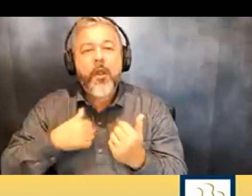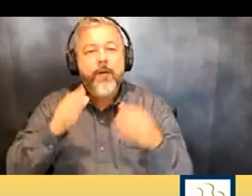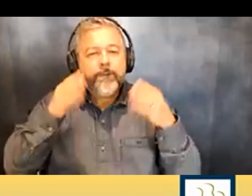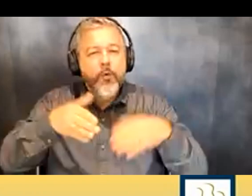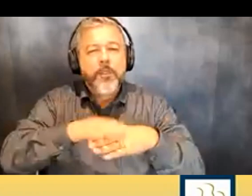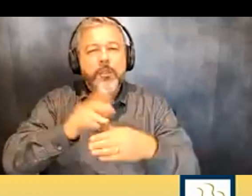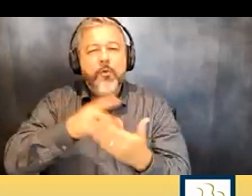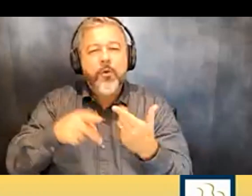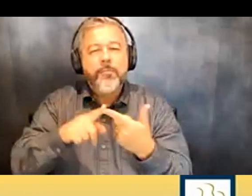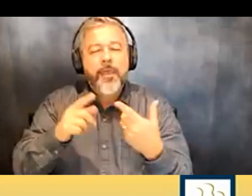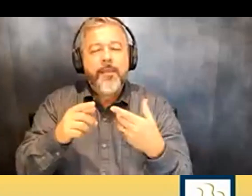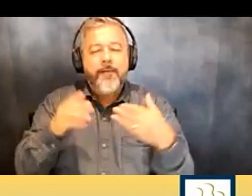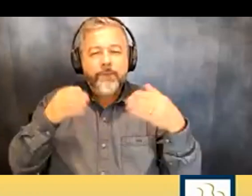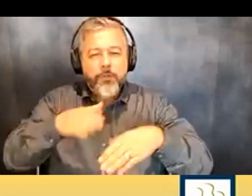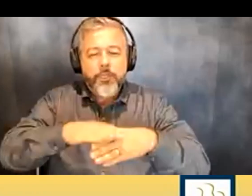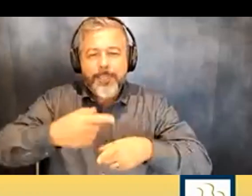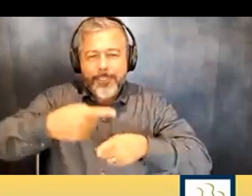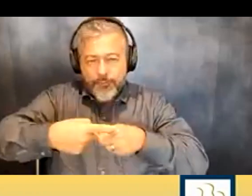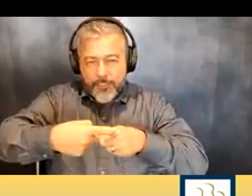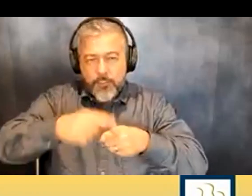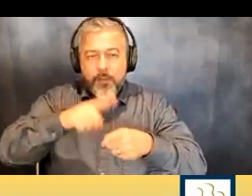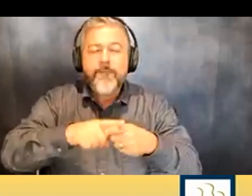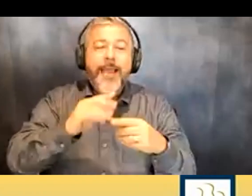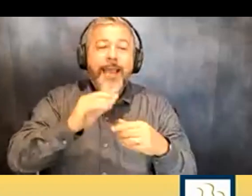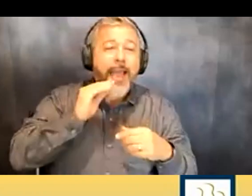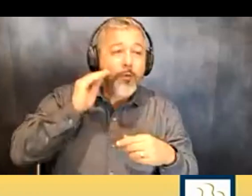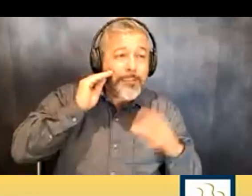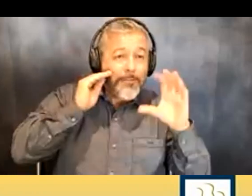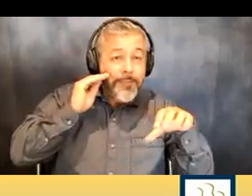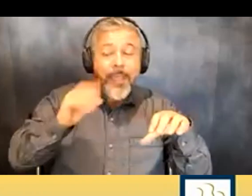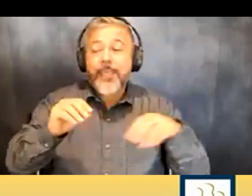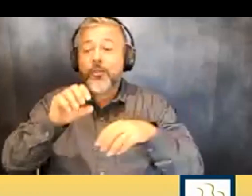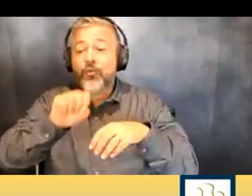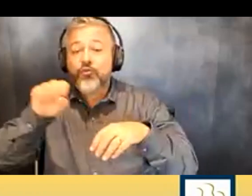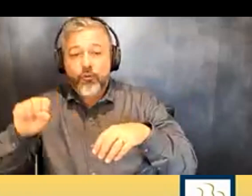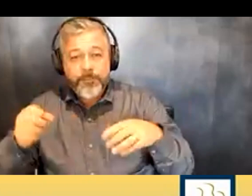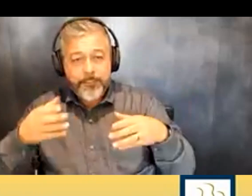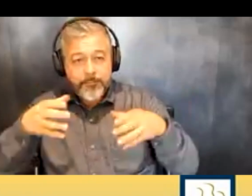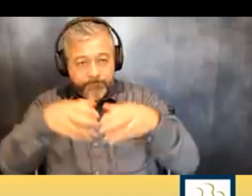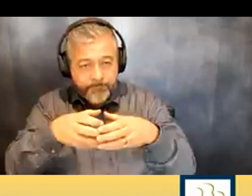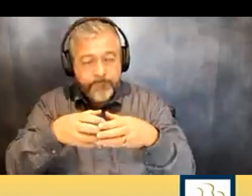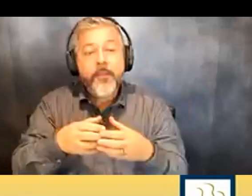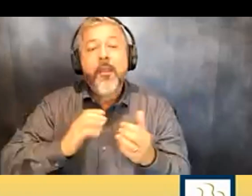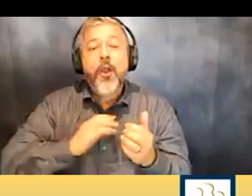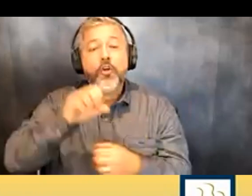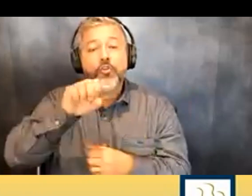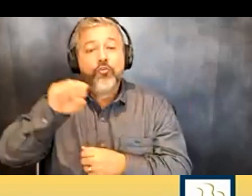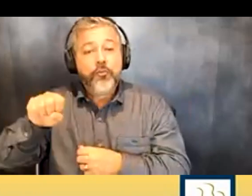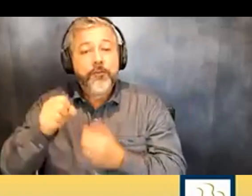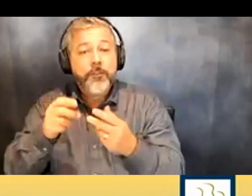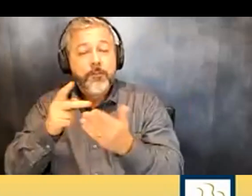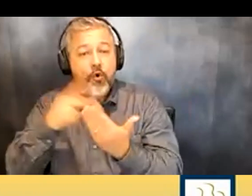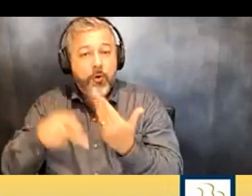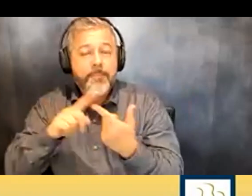function at the intersection of housing and social services. So as we know that our social services programs are a key access point